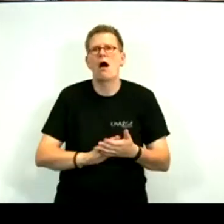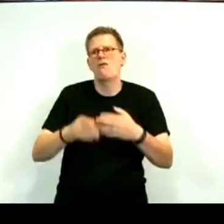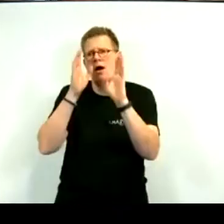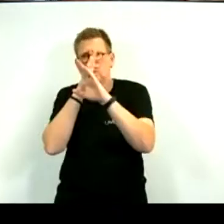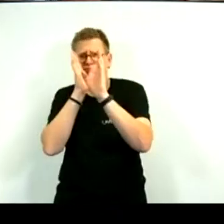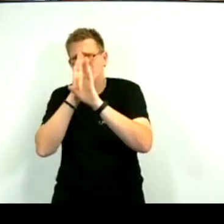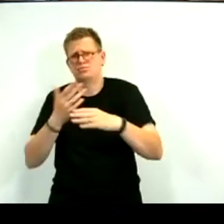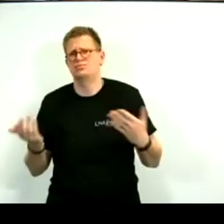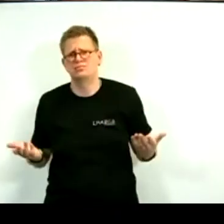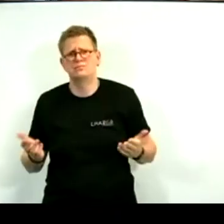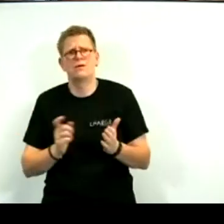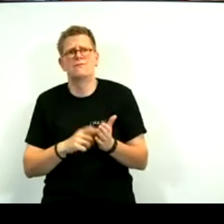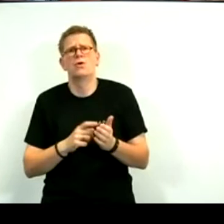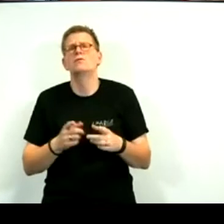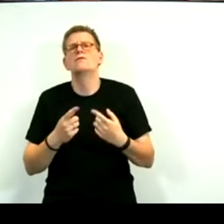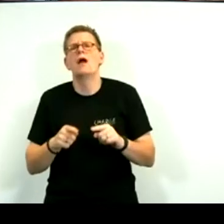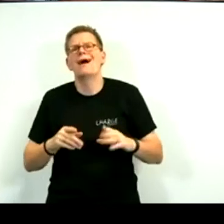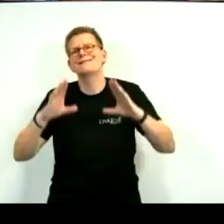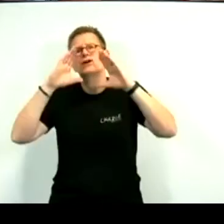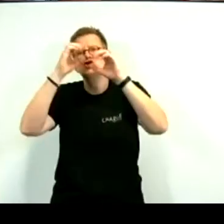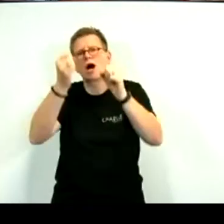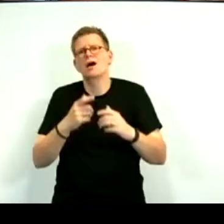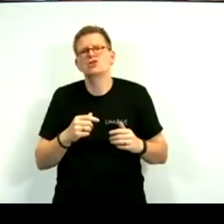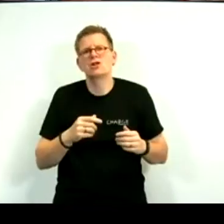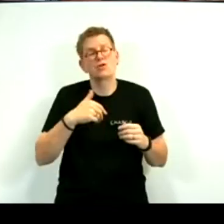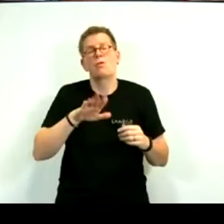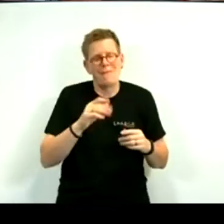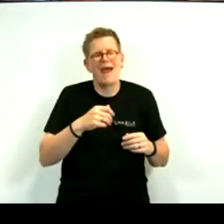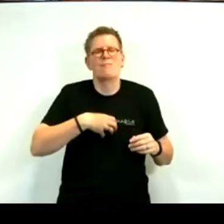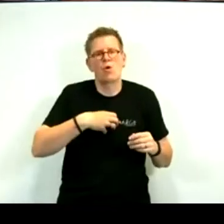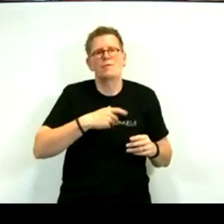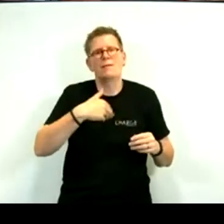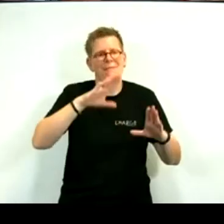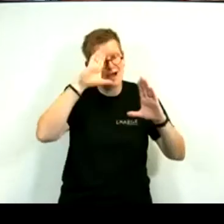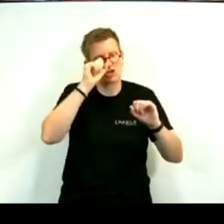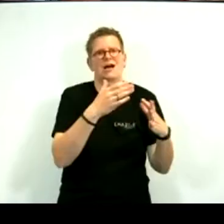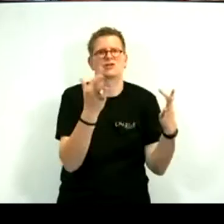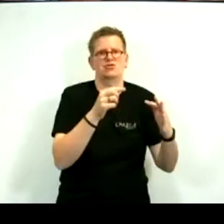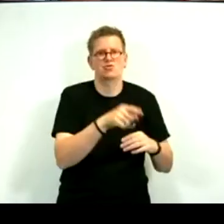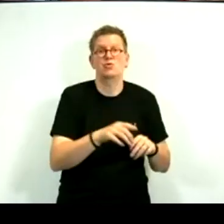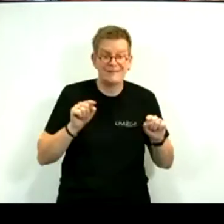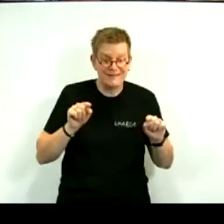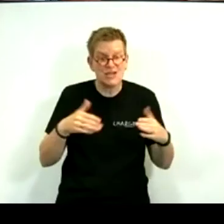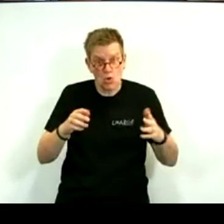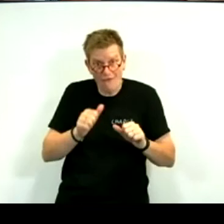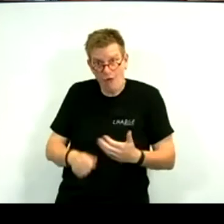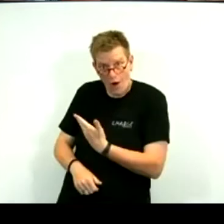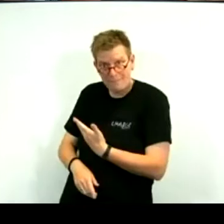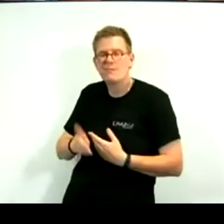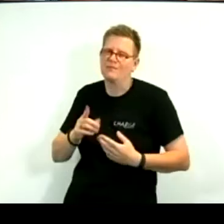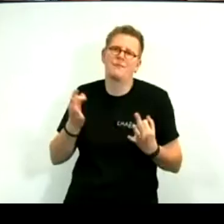problems. These need to be dealt with just as importantly. And then the next slide, please.